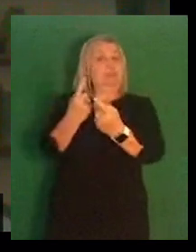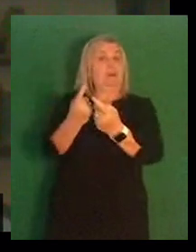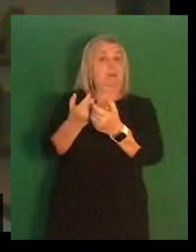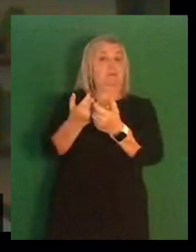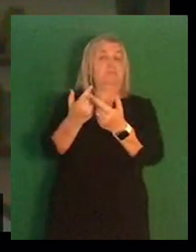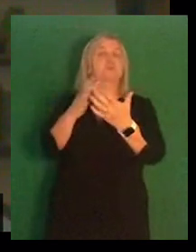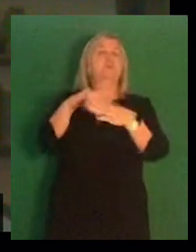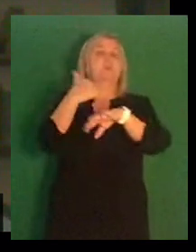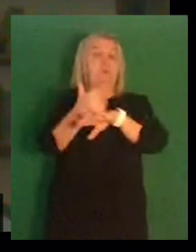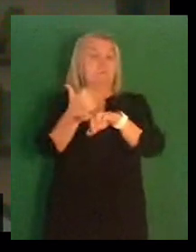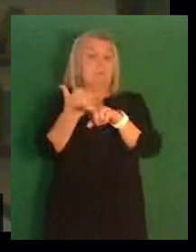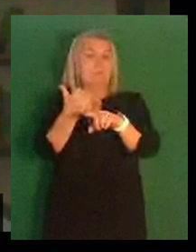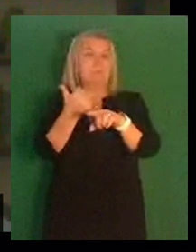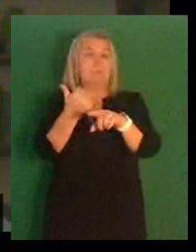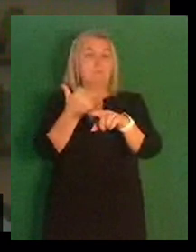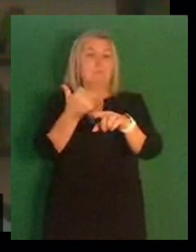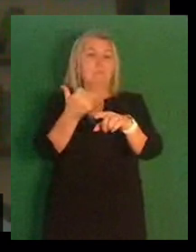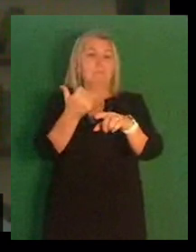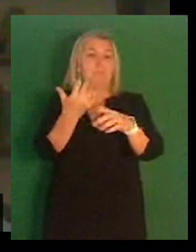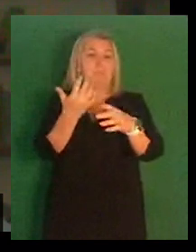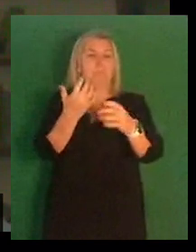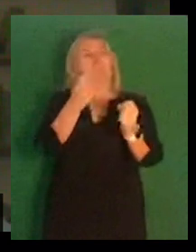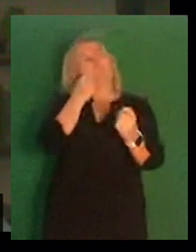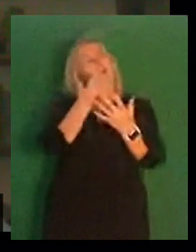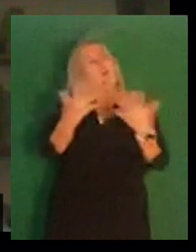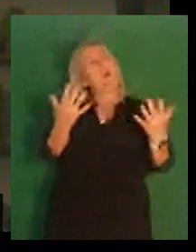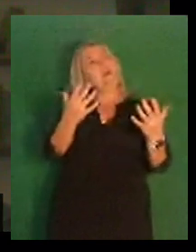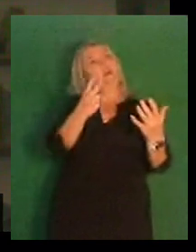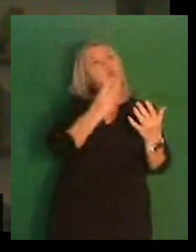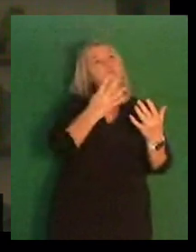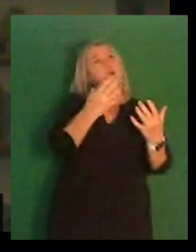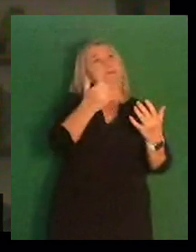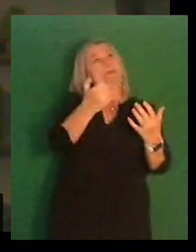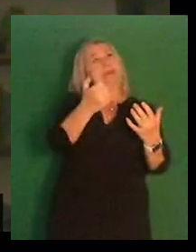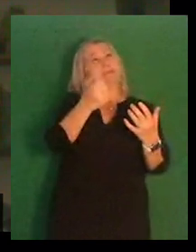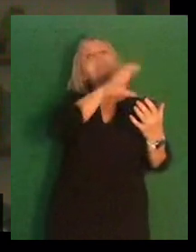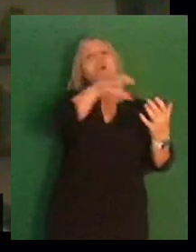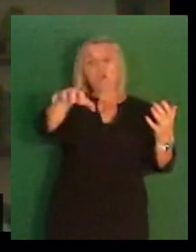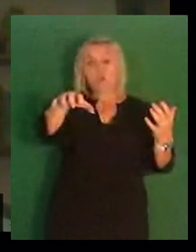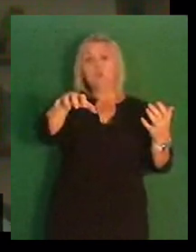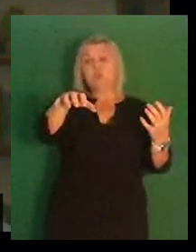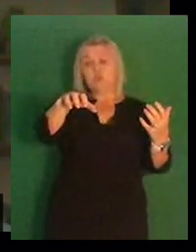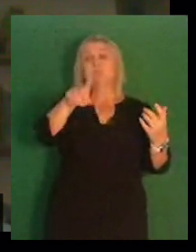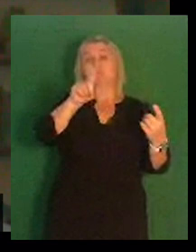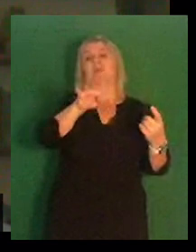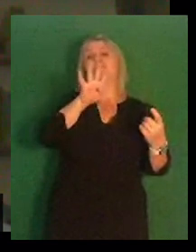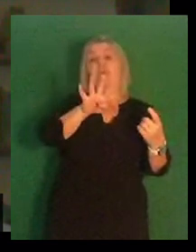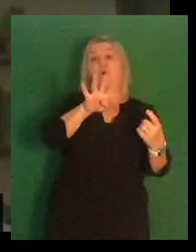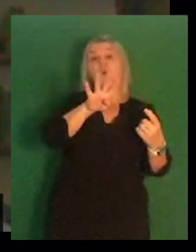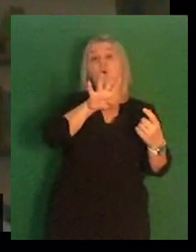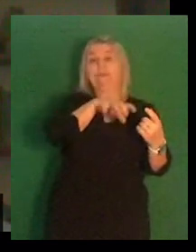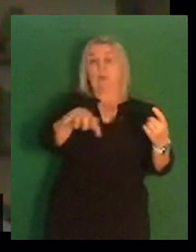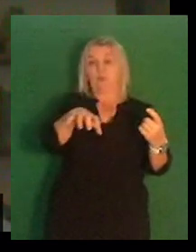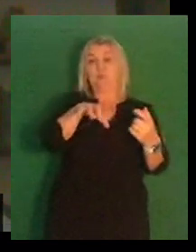we set up how many was it? 2, 4, 6 venues across 4 towns in partnership with local